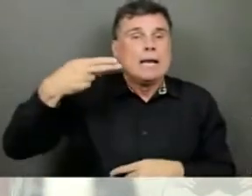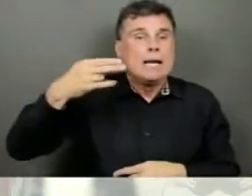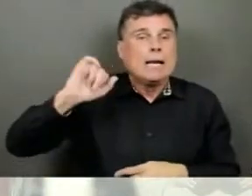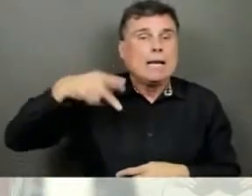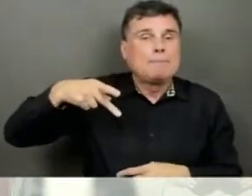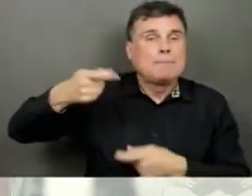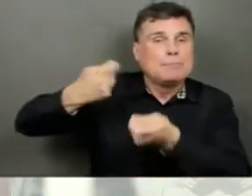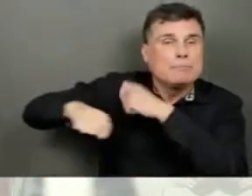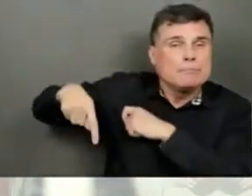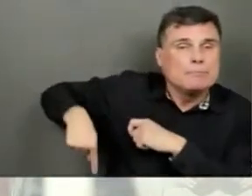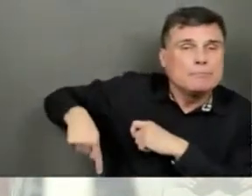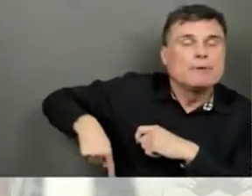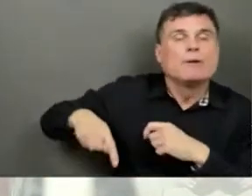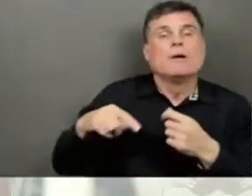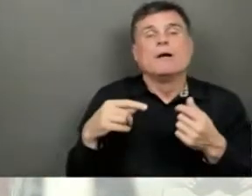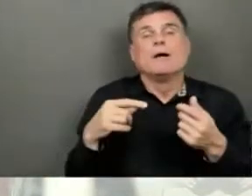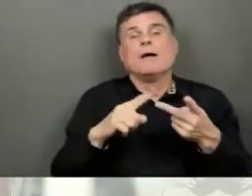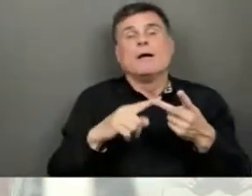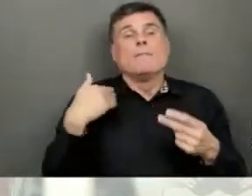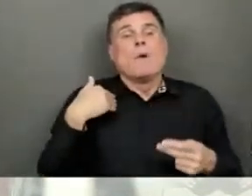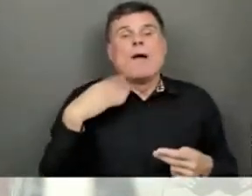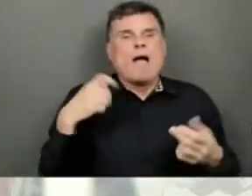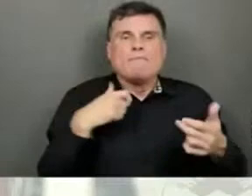country by those very specific investments.